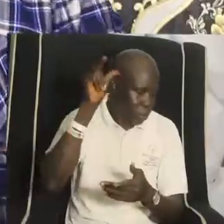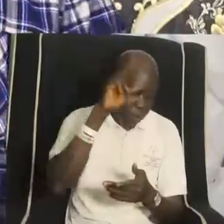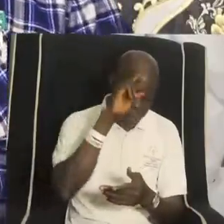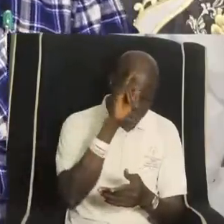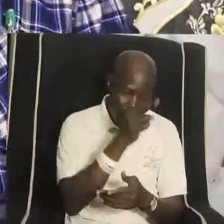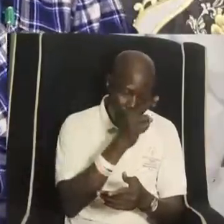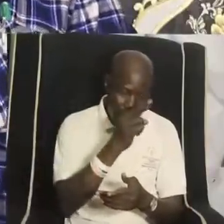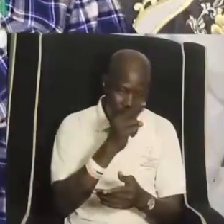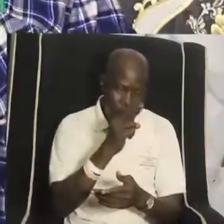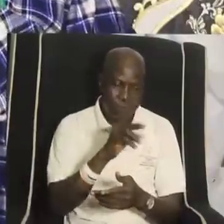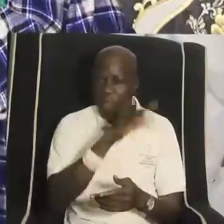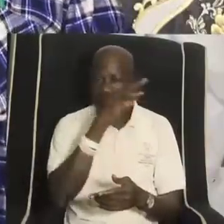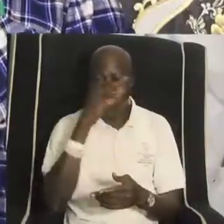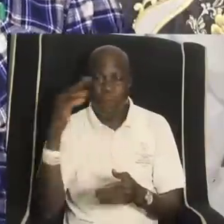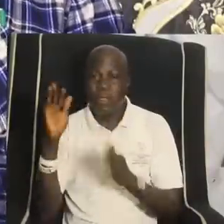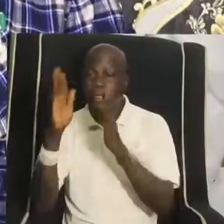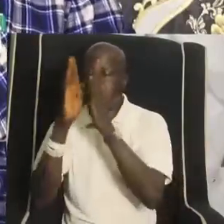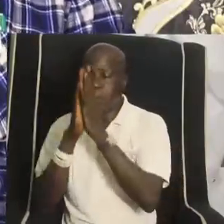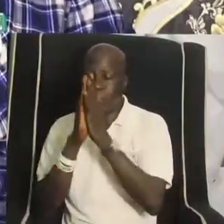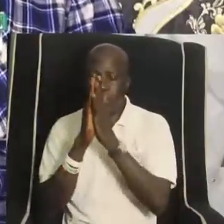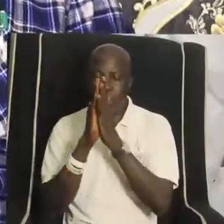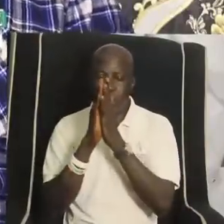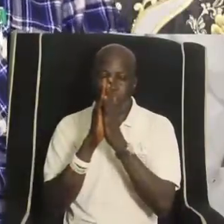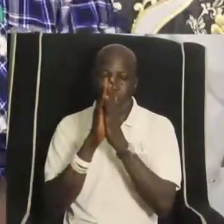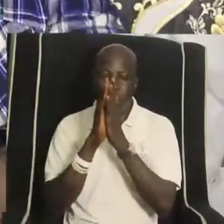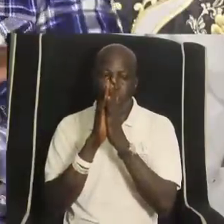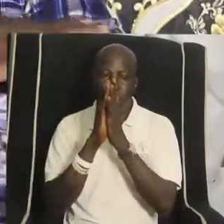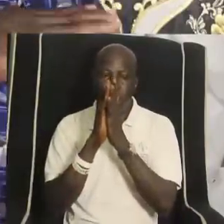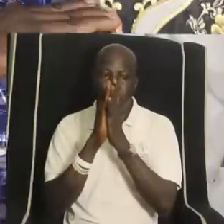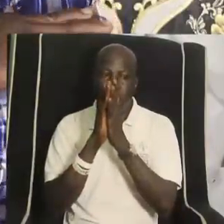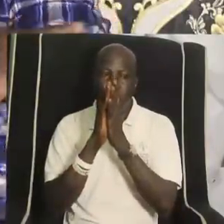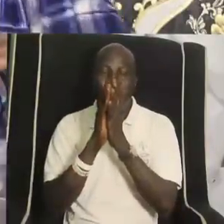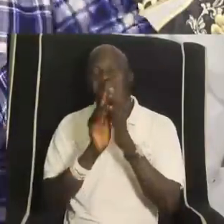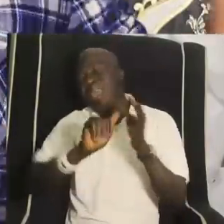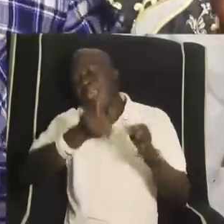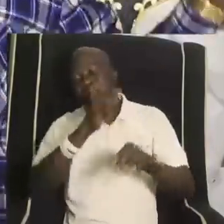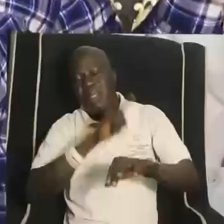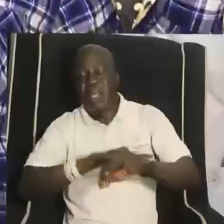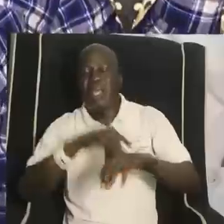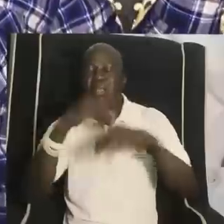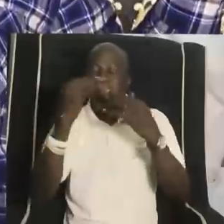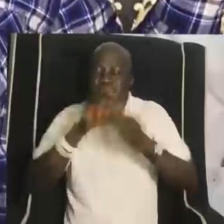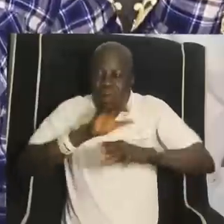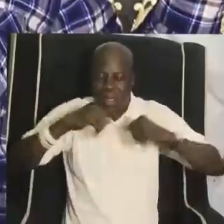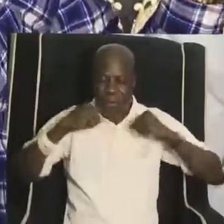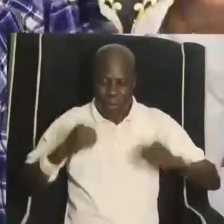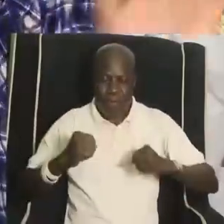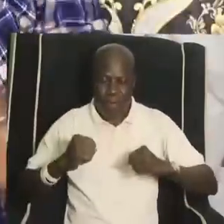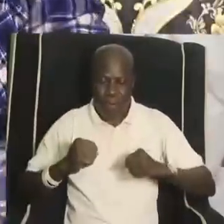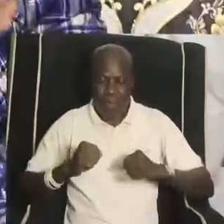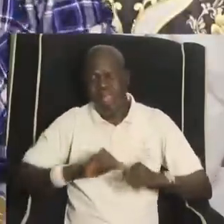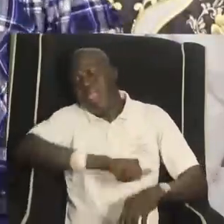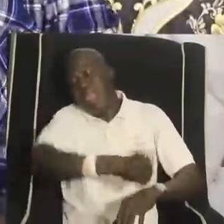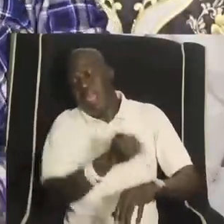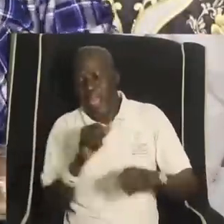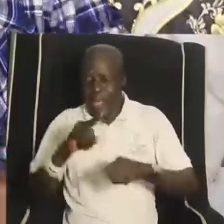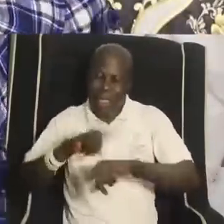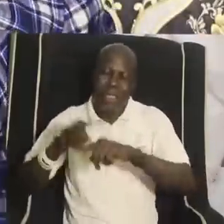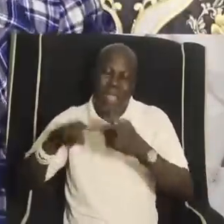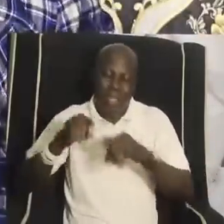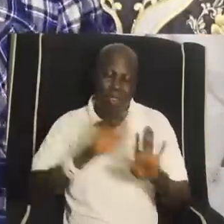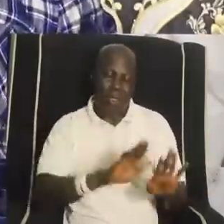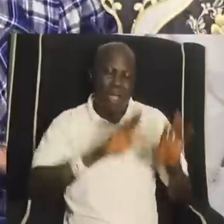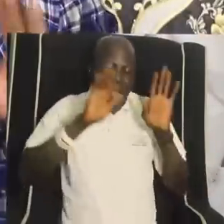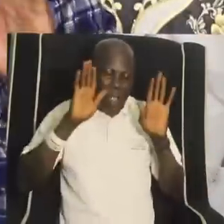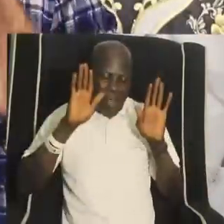Listen to me, sir. Awe ati adura ta nba yi. This fasting and prayer. Iye ago to ba lagbara di ko. Anytime you can avoid to. Iye ago to ba ni